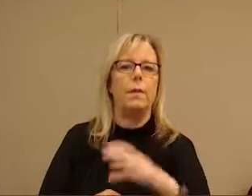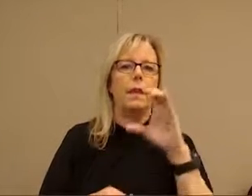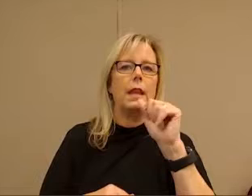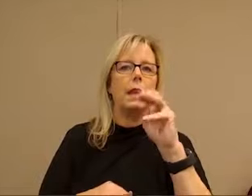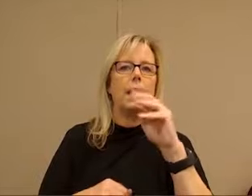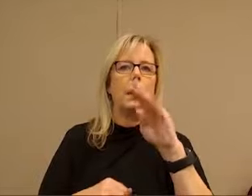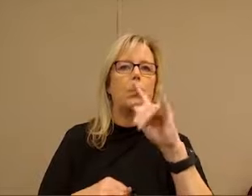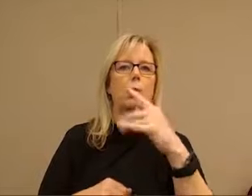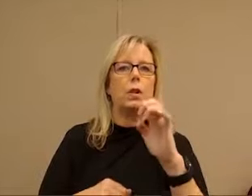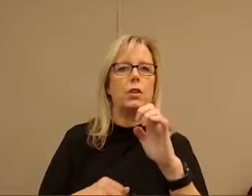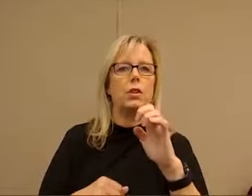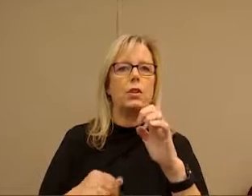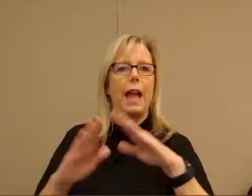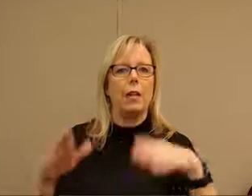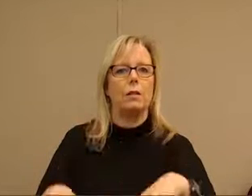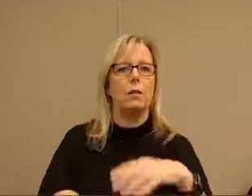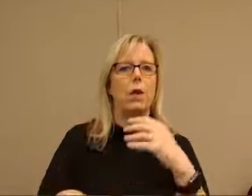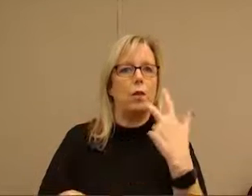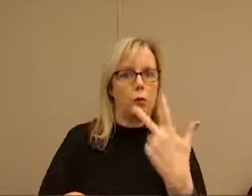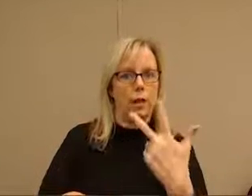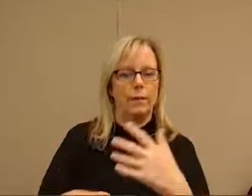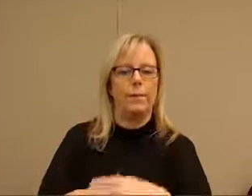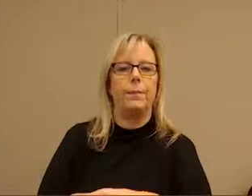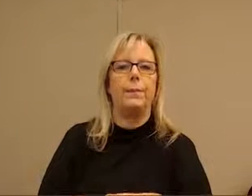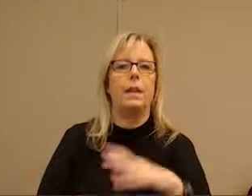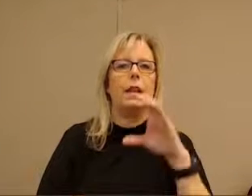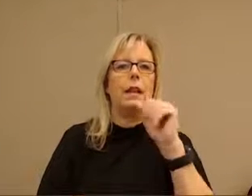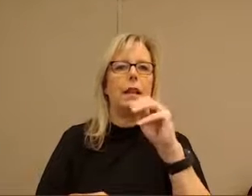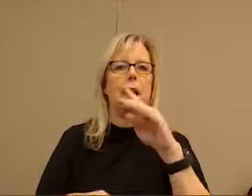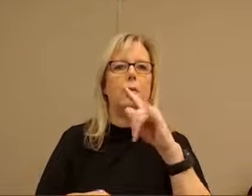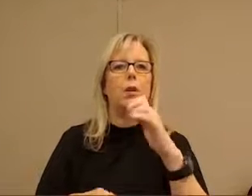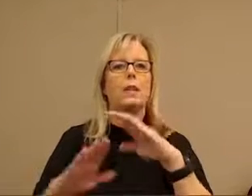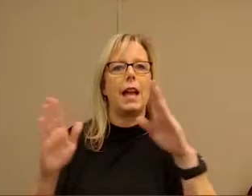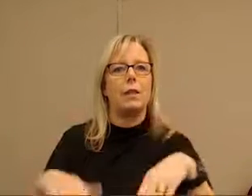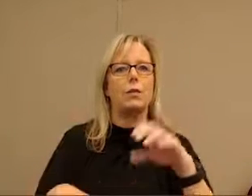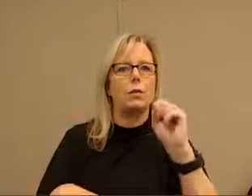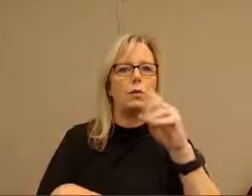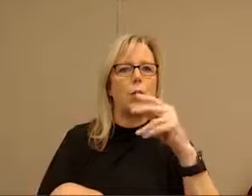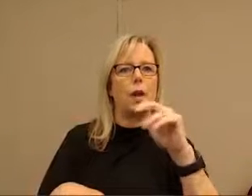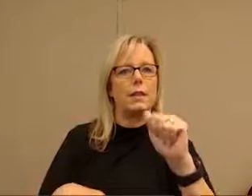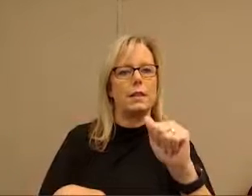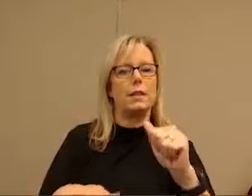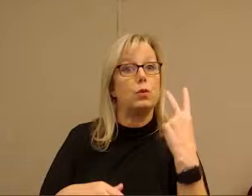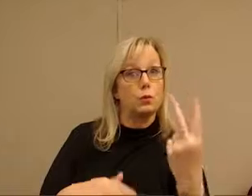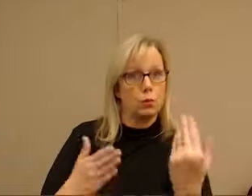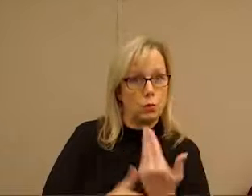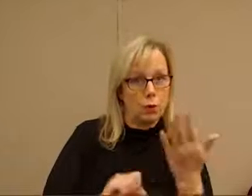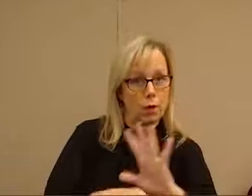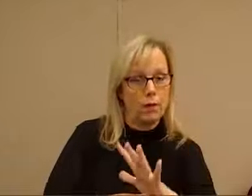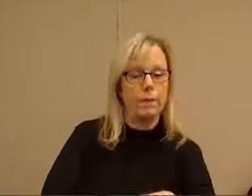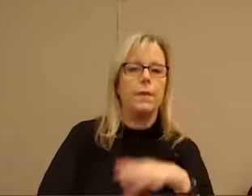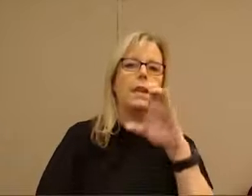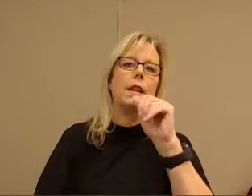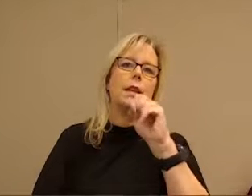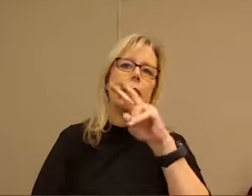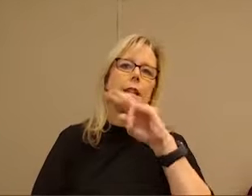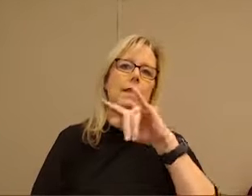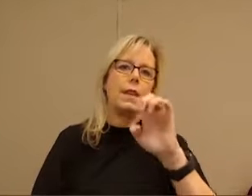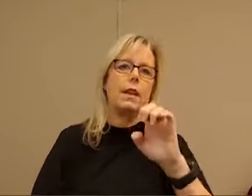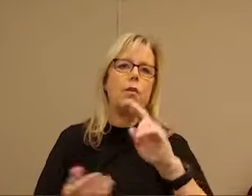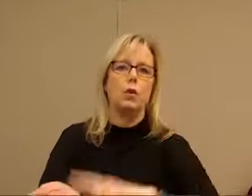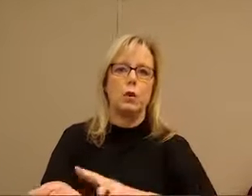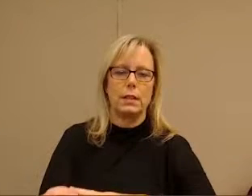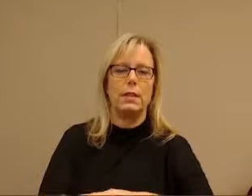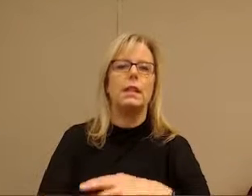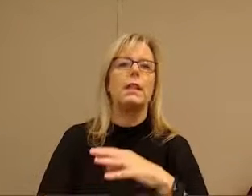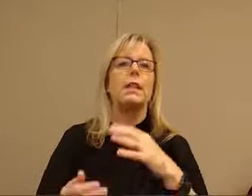House of O'Fallon, 3 new cases, Cambridge House of Swansea, 2 new cases, Caseyville Nursing and Rehab,